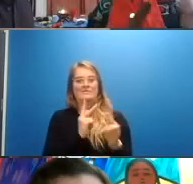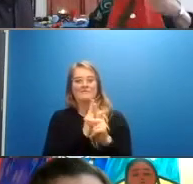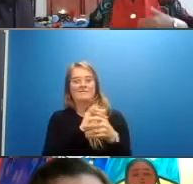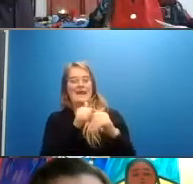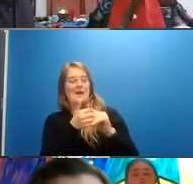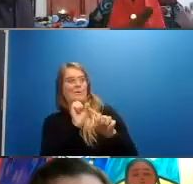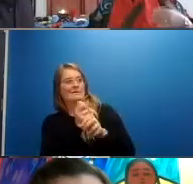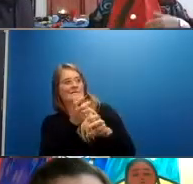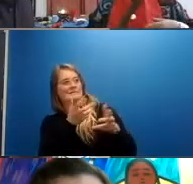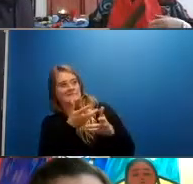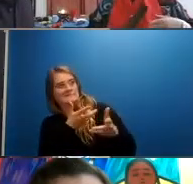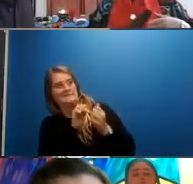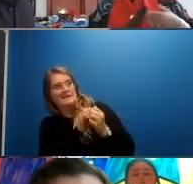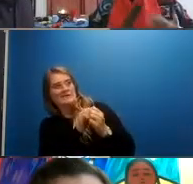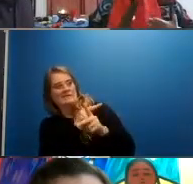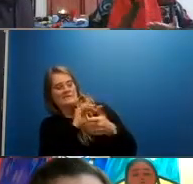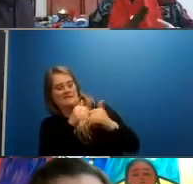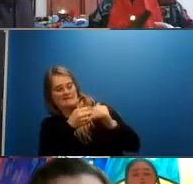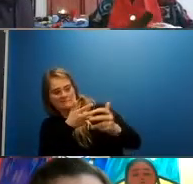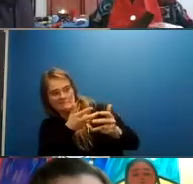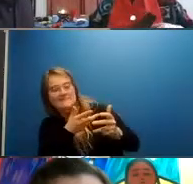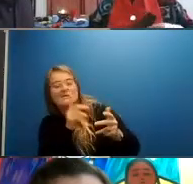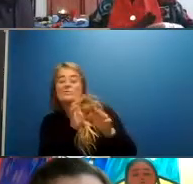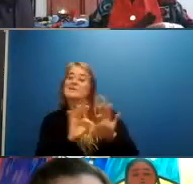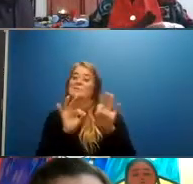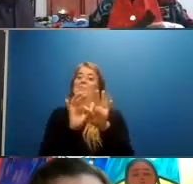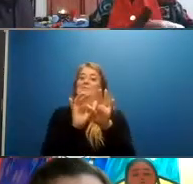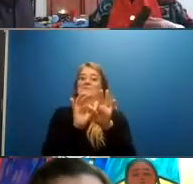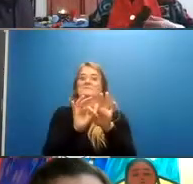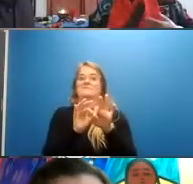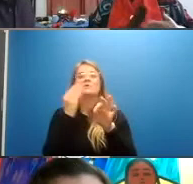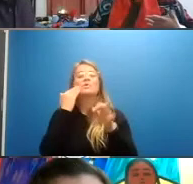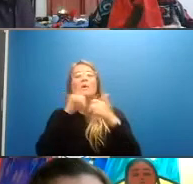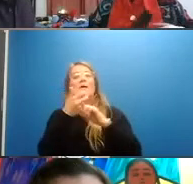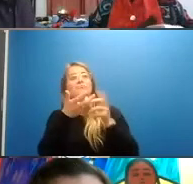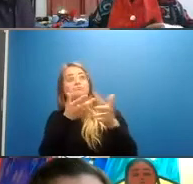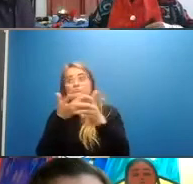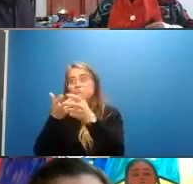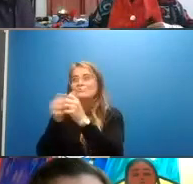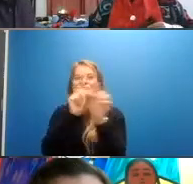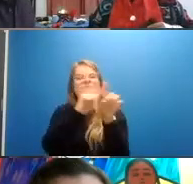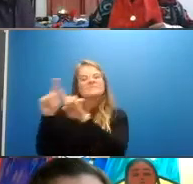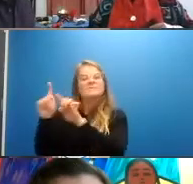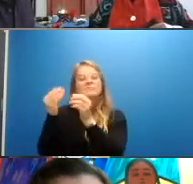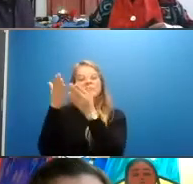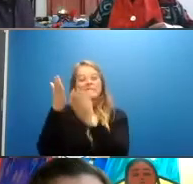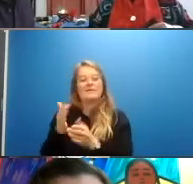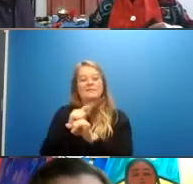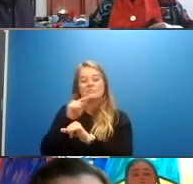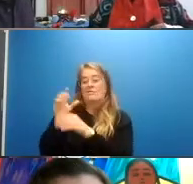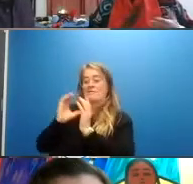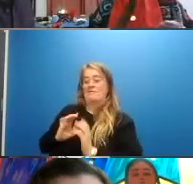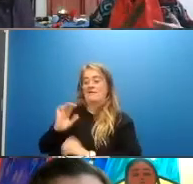work together in a good way, and it's so important to do that so that we can serve our clients the best way that we